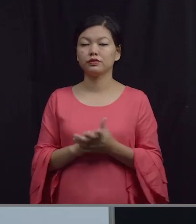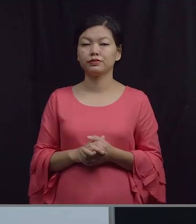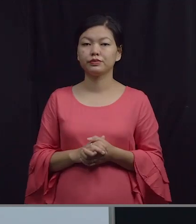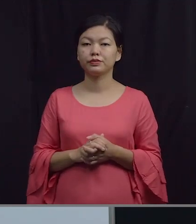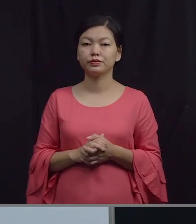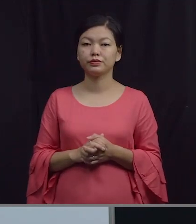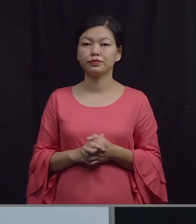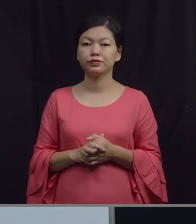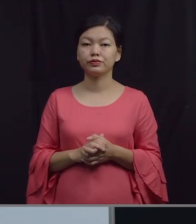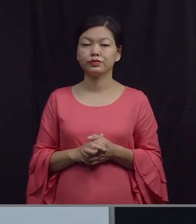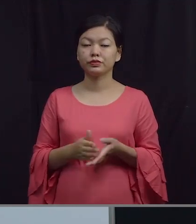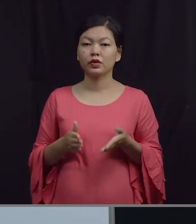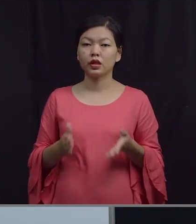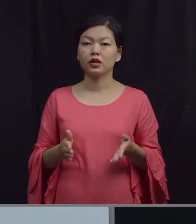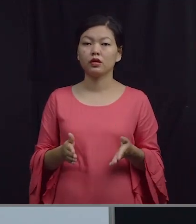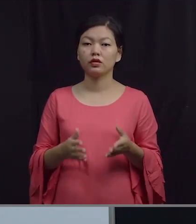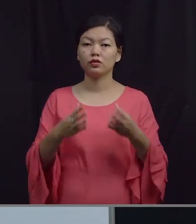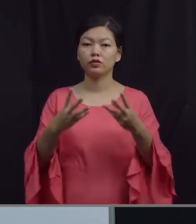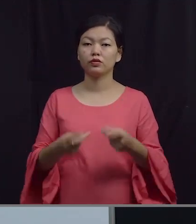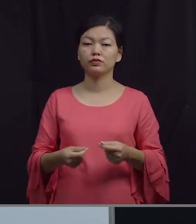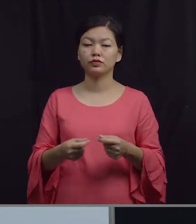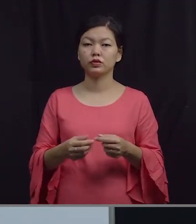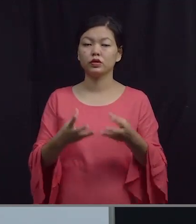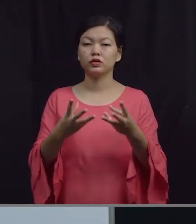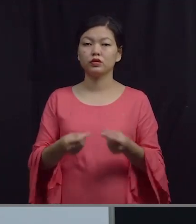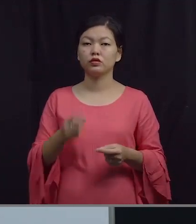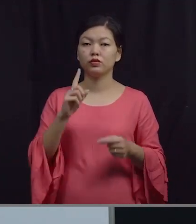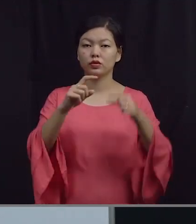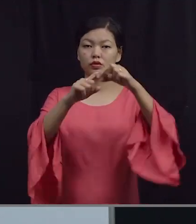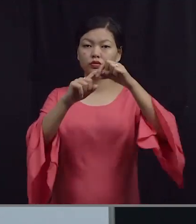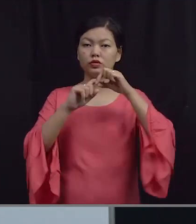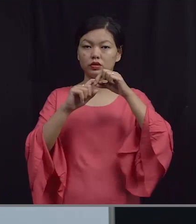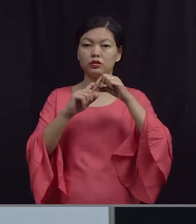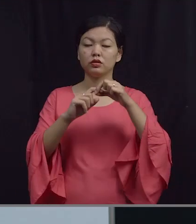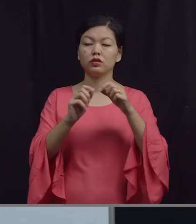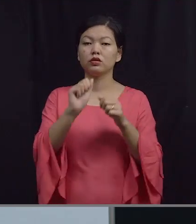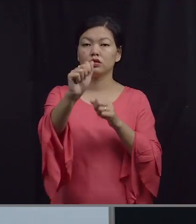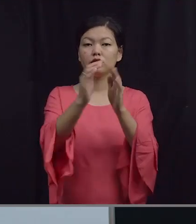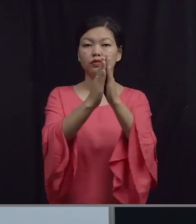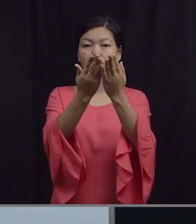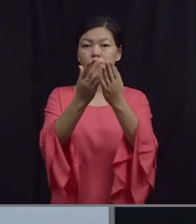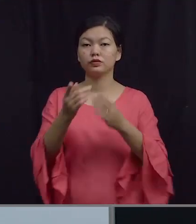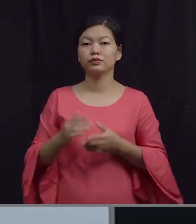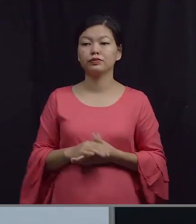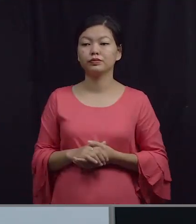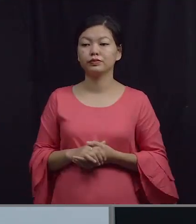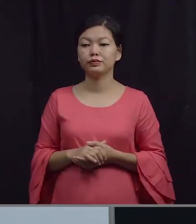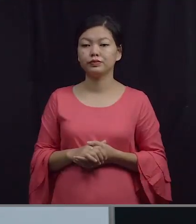now we'll solve one numerical from the exercise. Okay, we'll solve one numerical from the exercise. Okay,